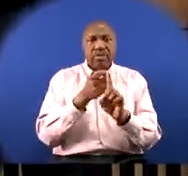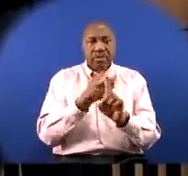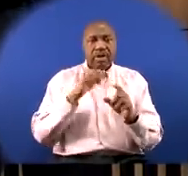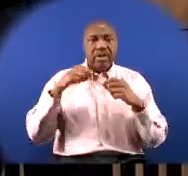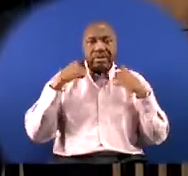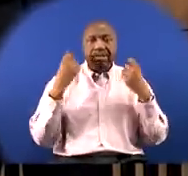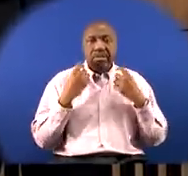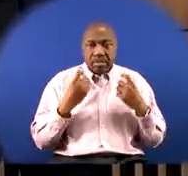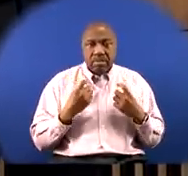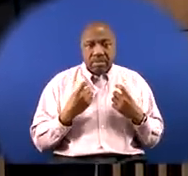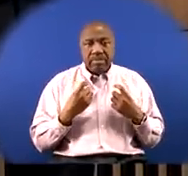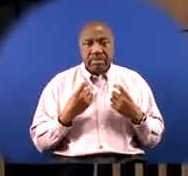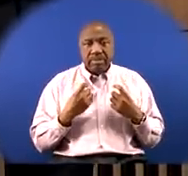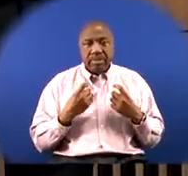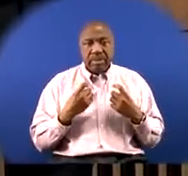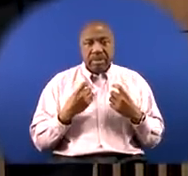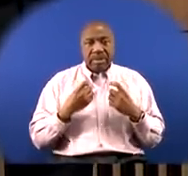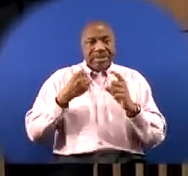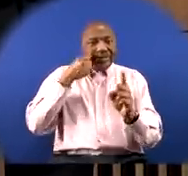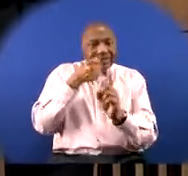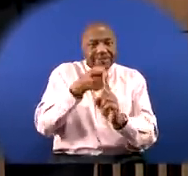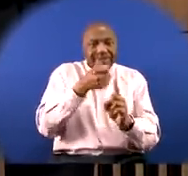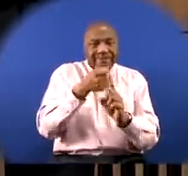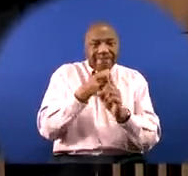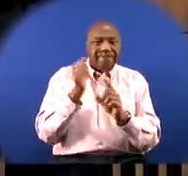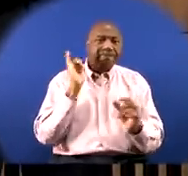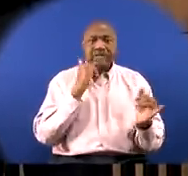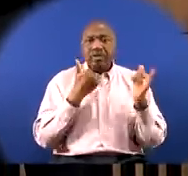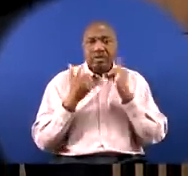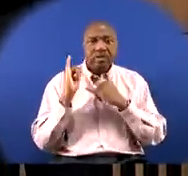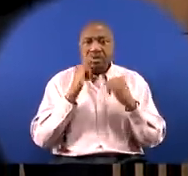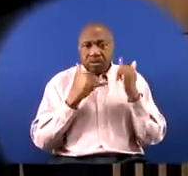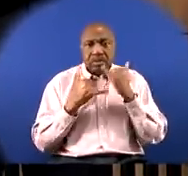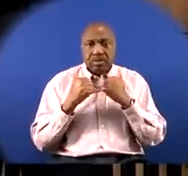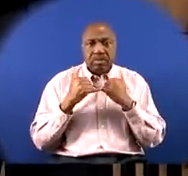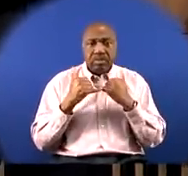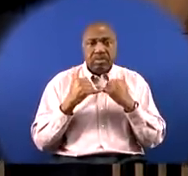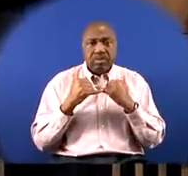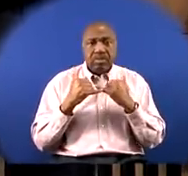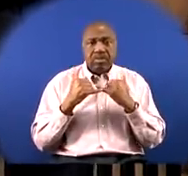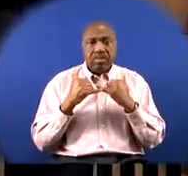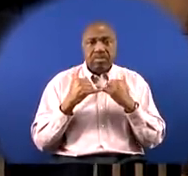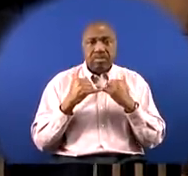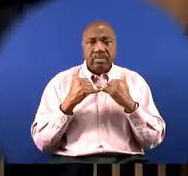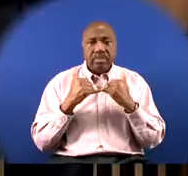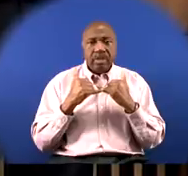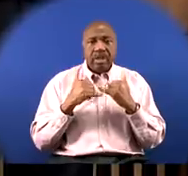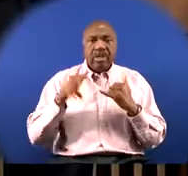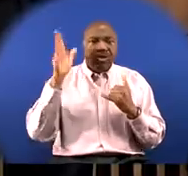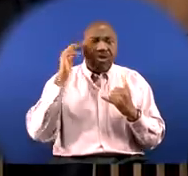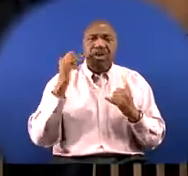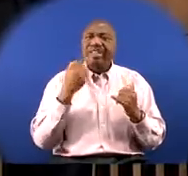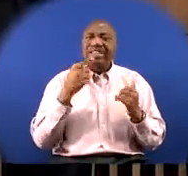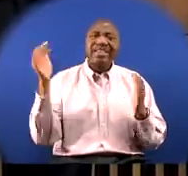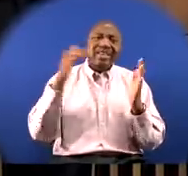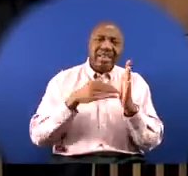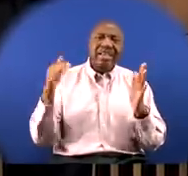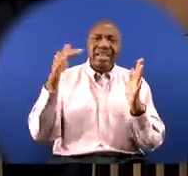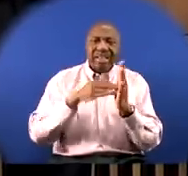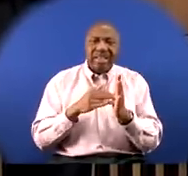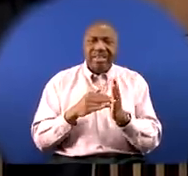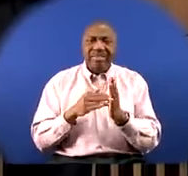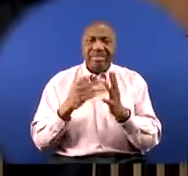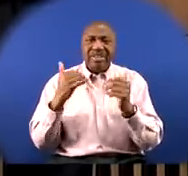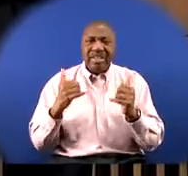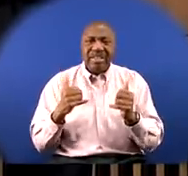transgressions, the one who was bruised for our iniquity. We've heard it repeated over and over again in worship today.